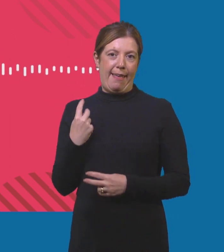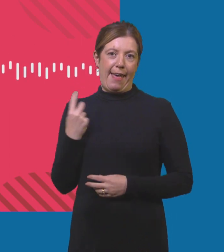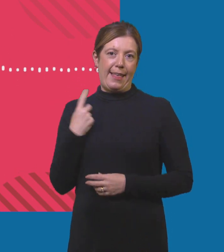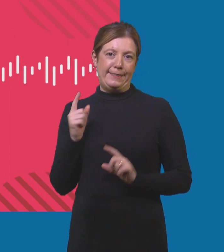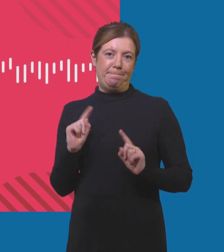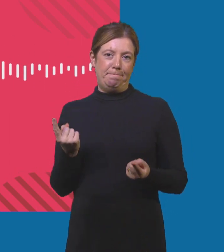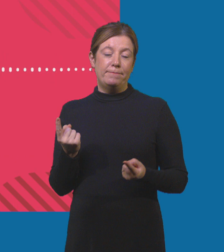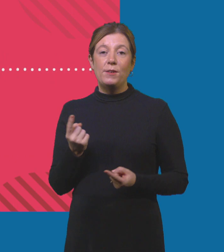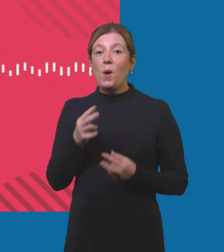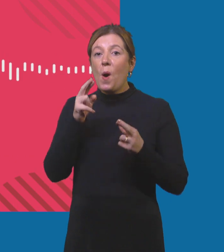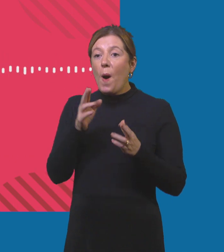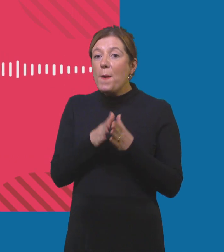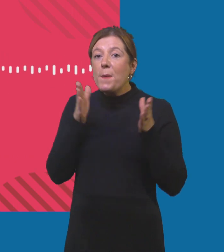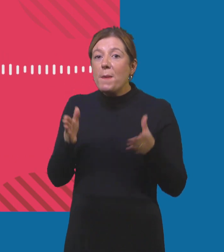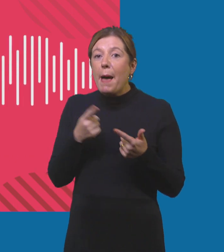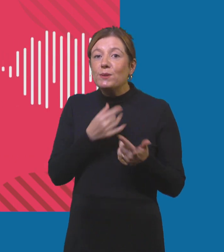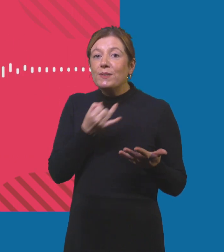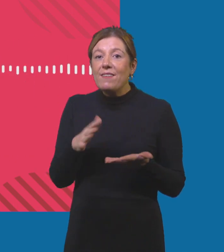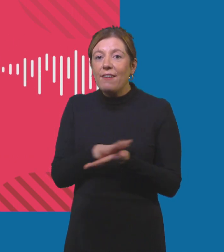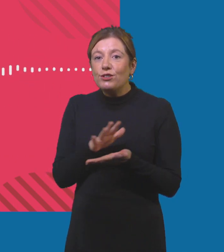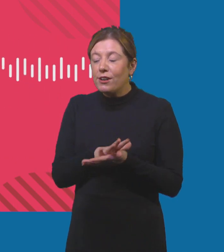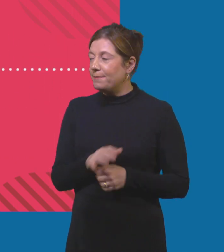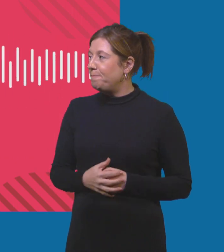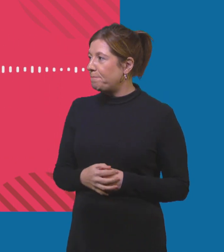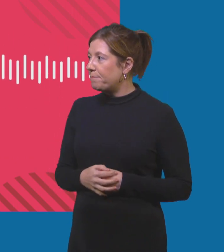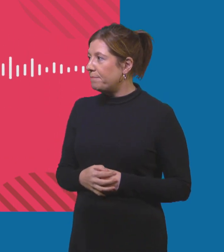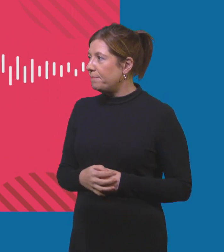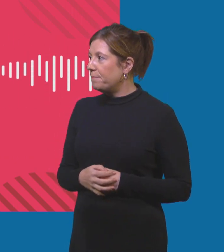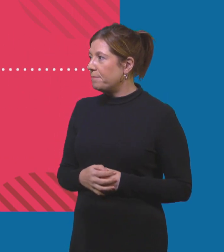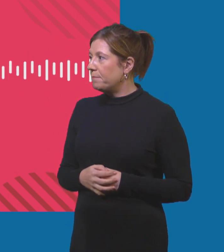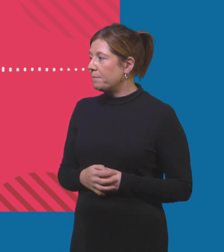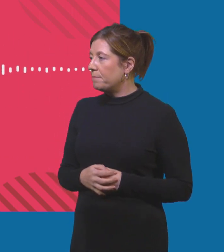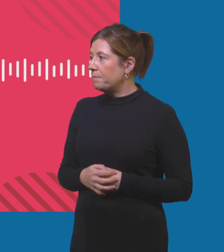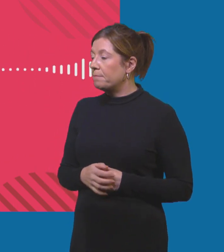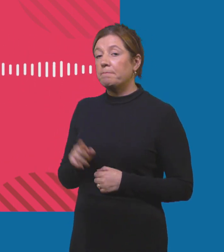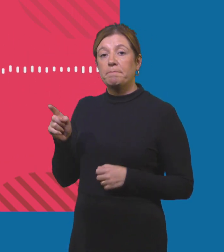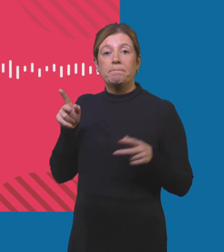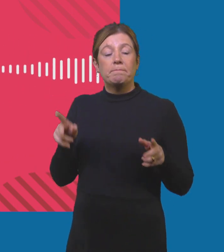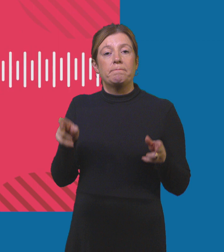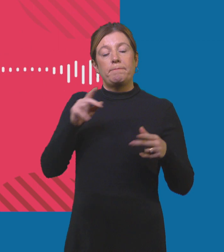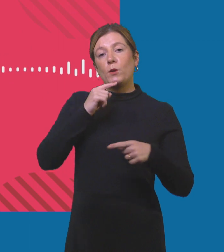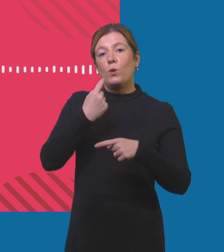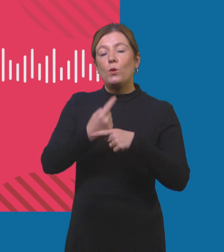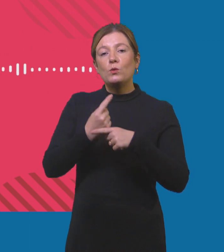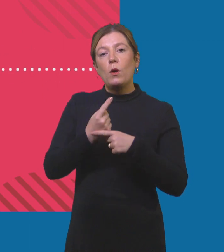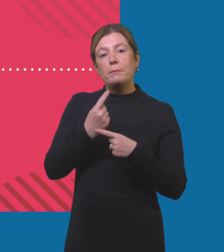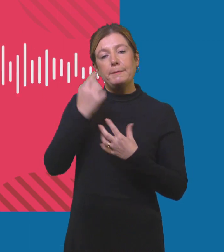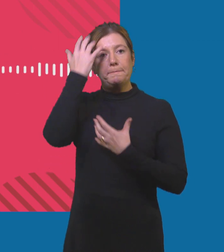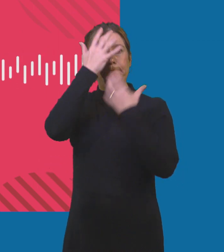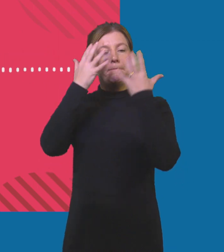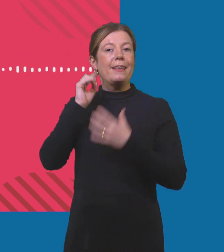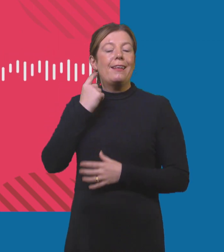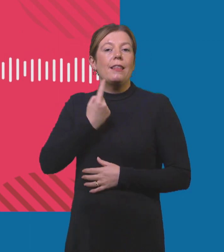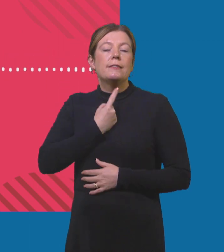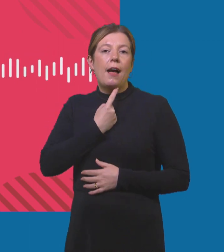We hope that you enjoy this episode. So before we get started, please note that this episode contains discussions of suicidal thoughts, which